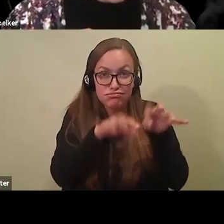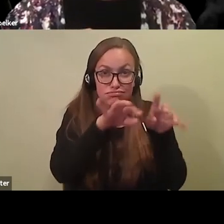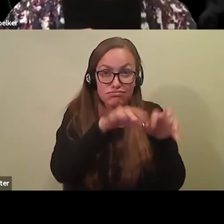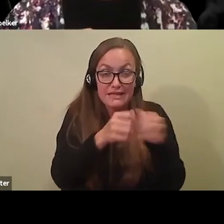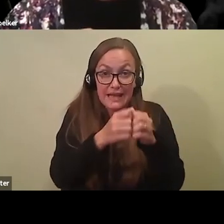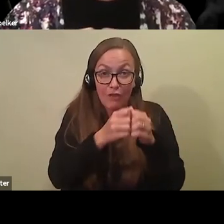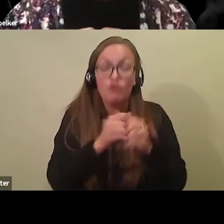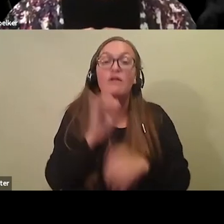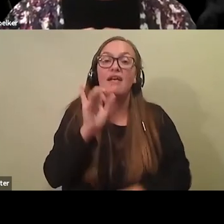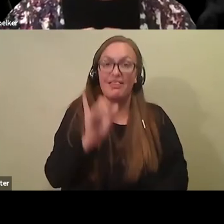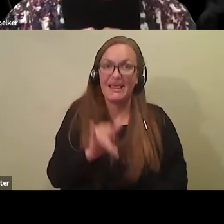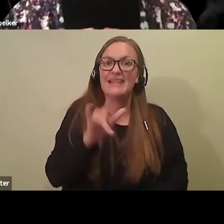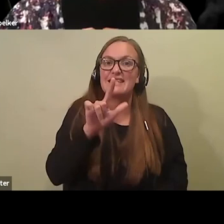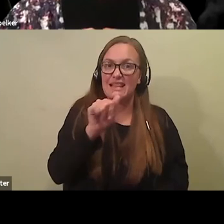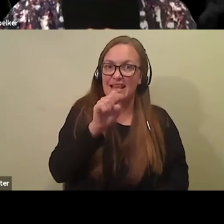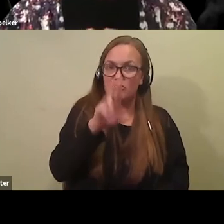ordinary light. So that's